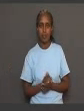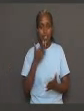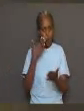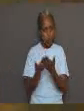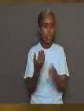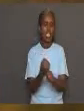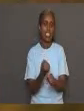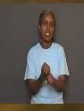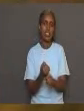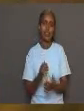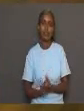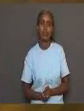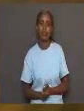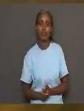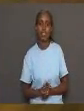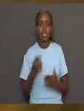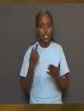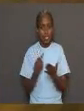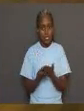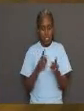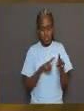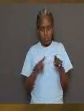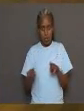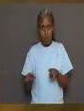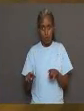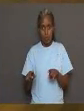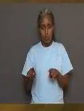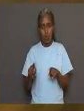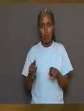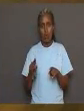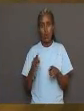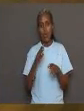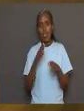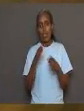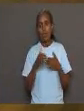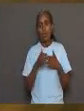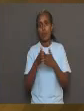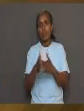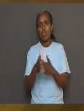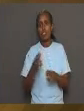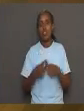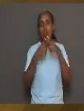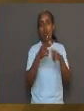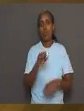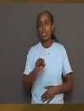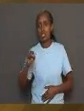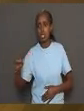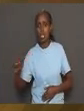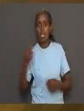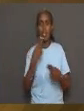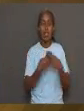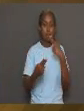done! There is also a procedure called a scalar